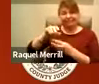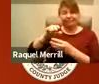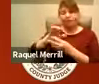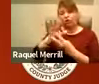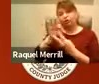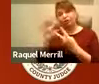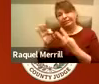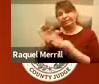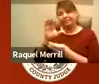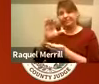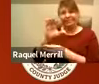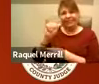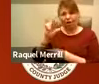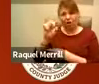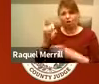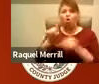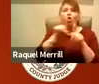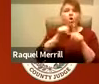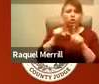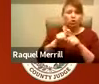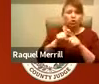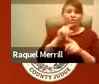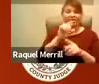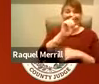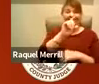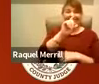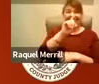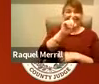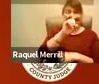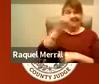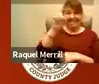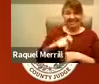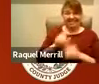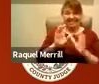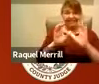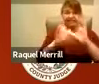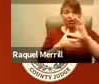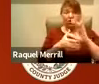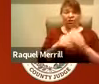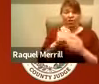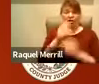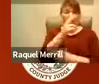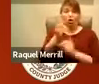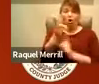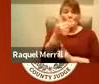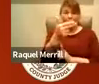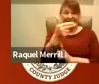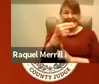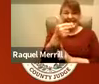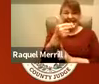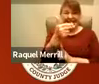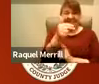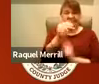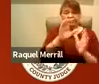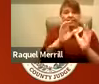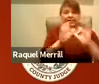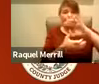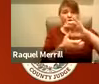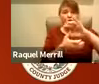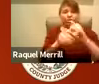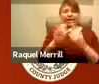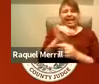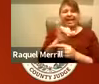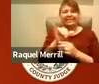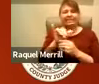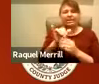the state of Texas converted a hotel in one of our cities here in Hidalgo County as a